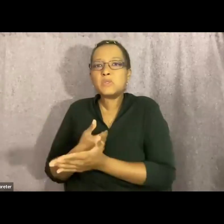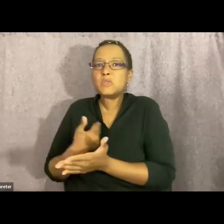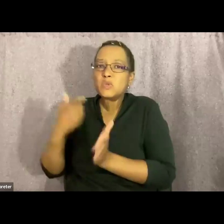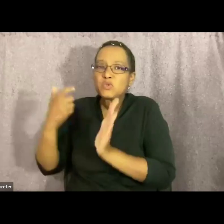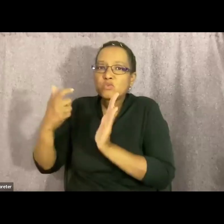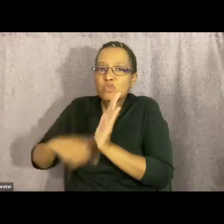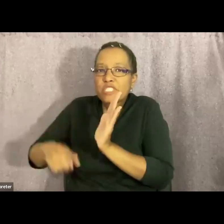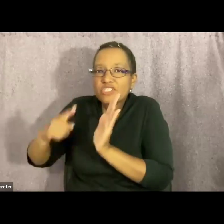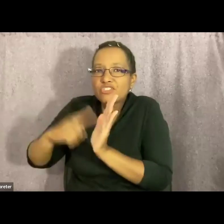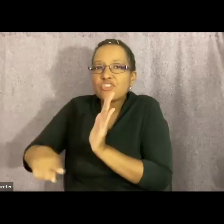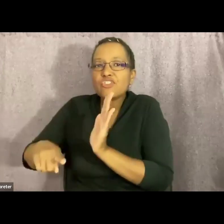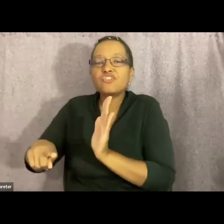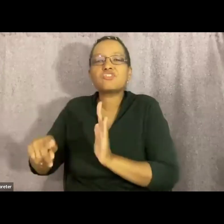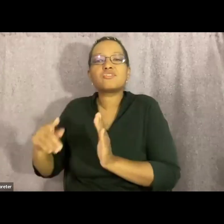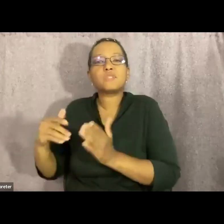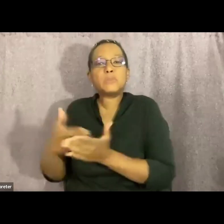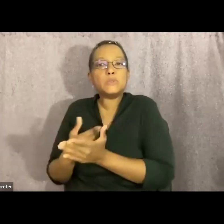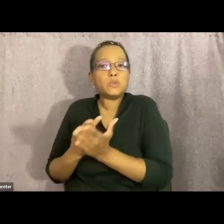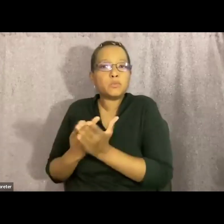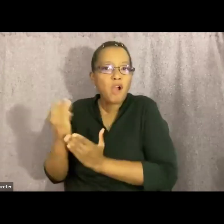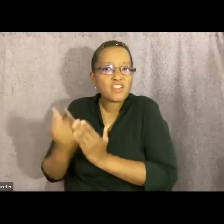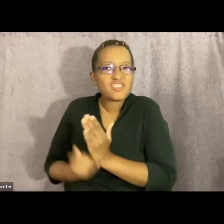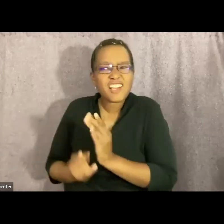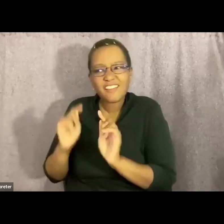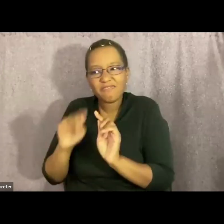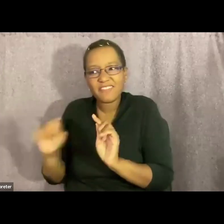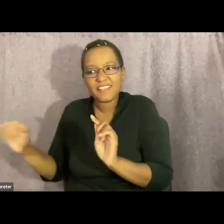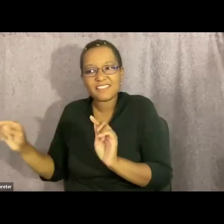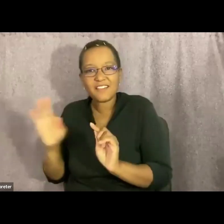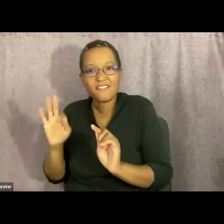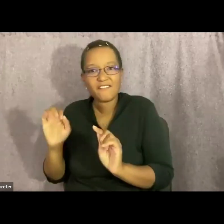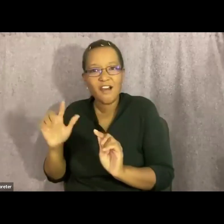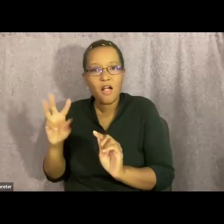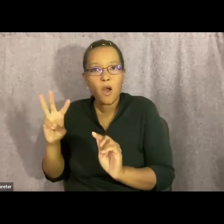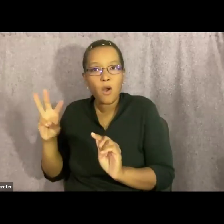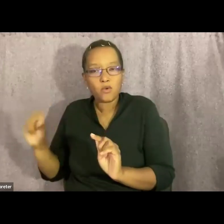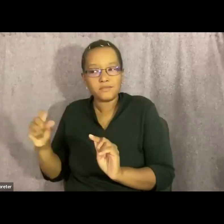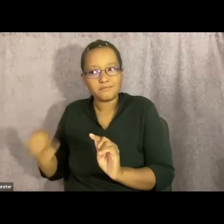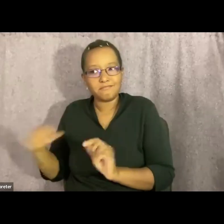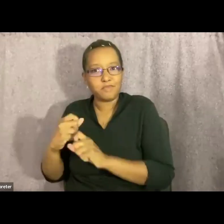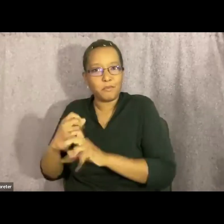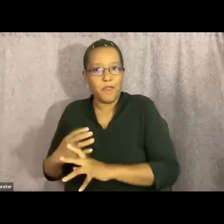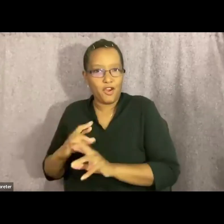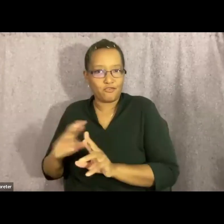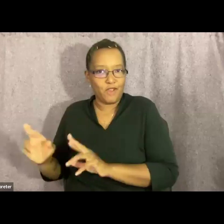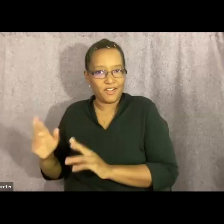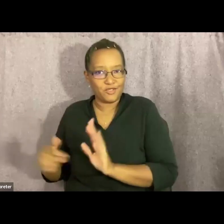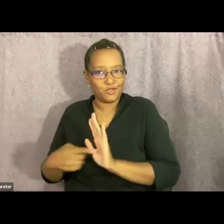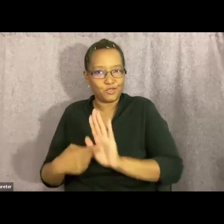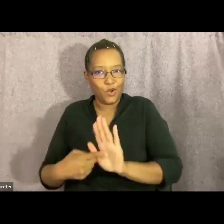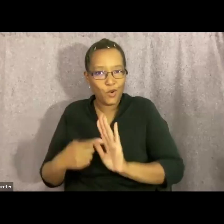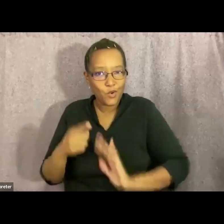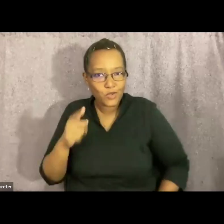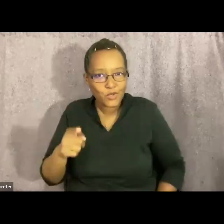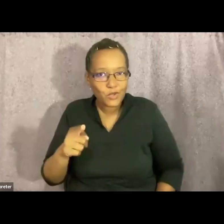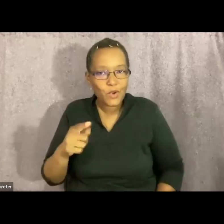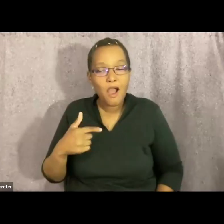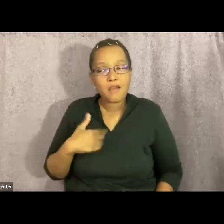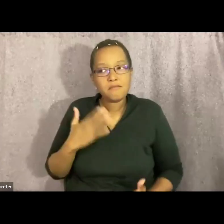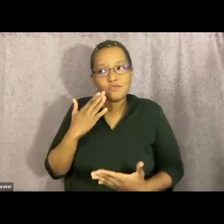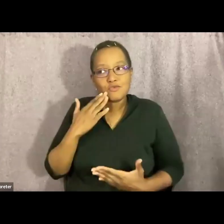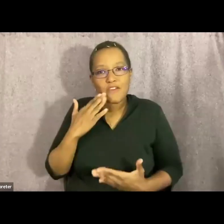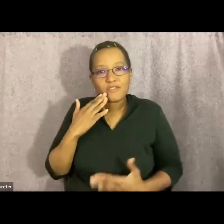and projects that these incredible fellows have prepared for you. And I'm extremely grateful